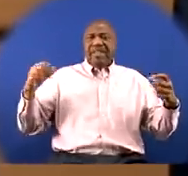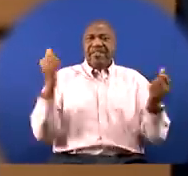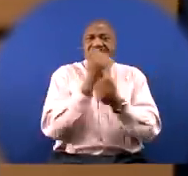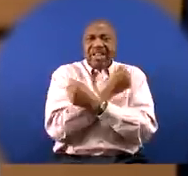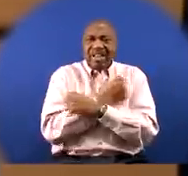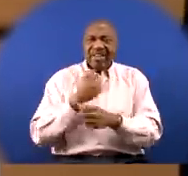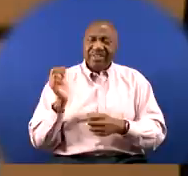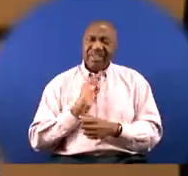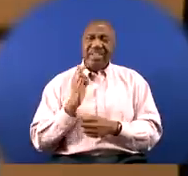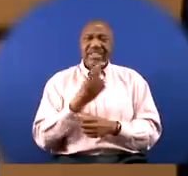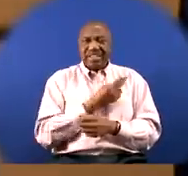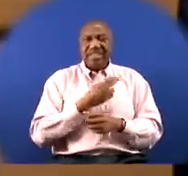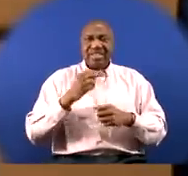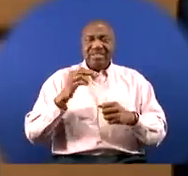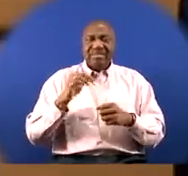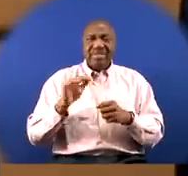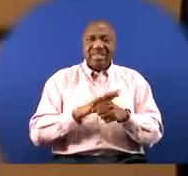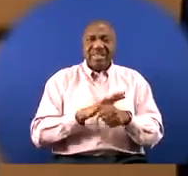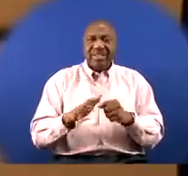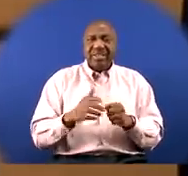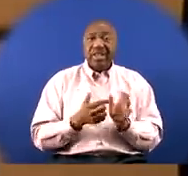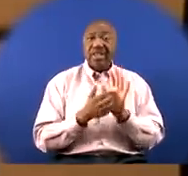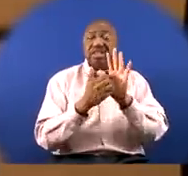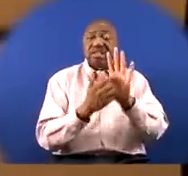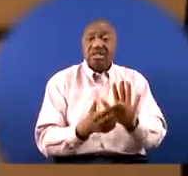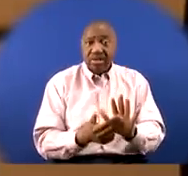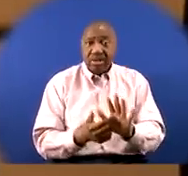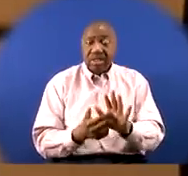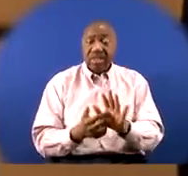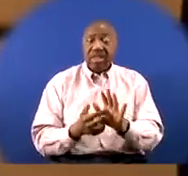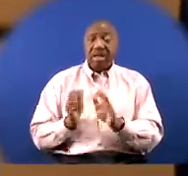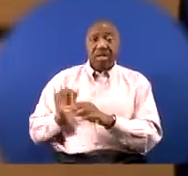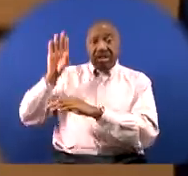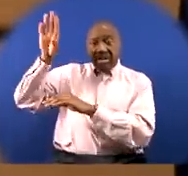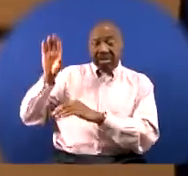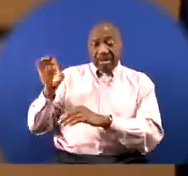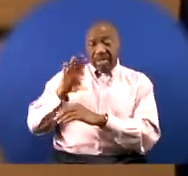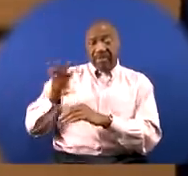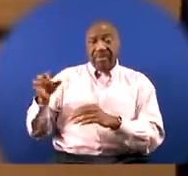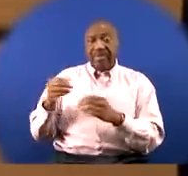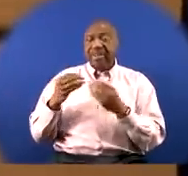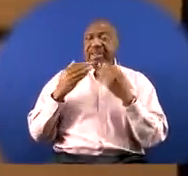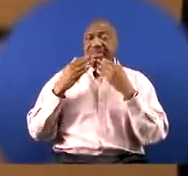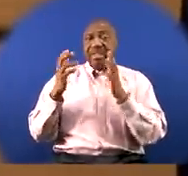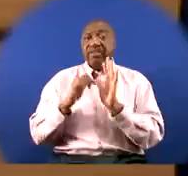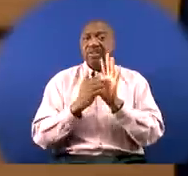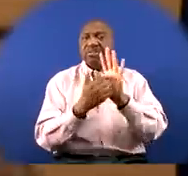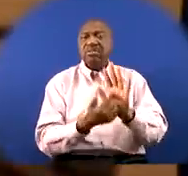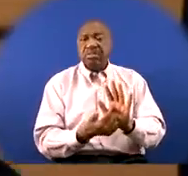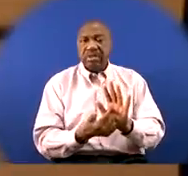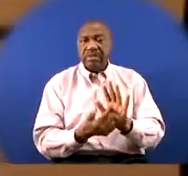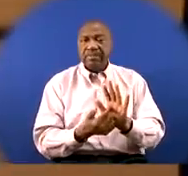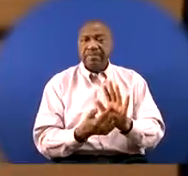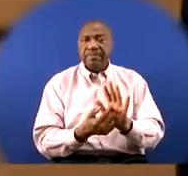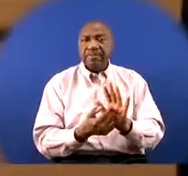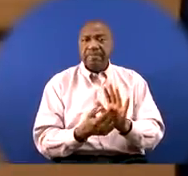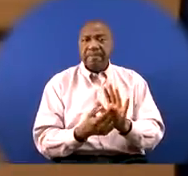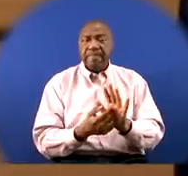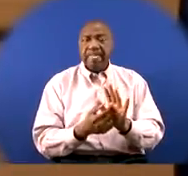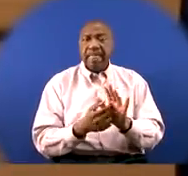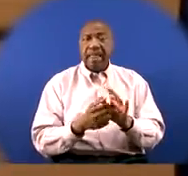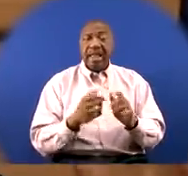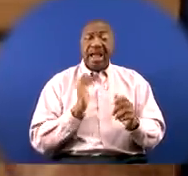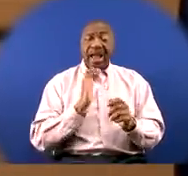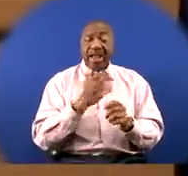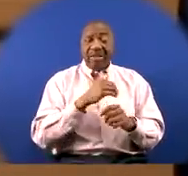us enough to prove that love at Calvary. Thank you for demonstrating, commending your love toward